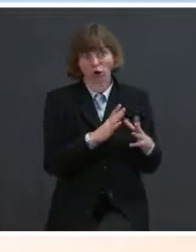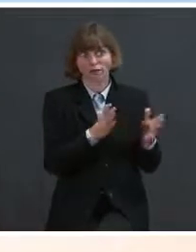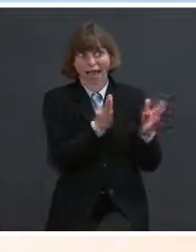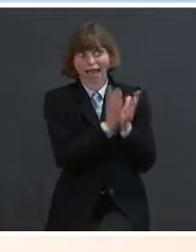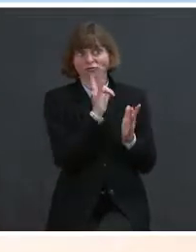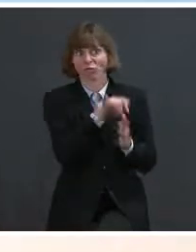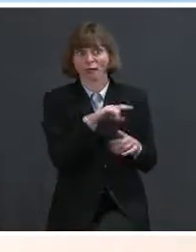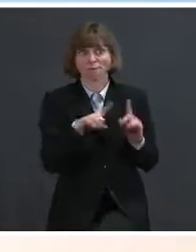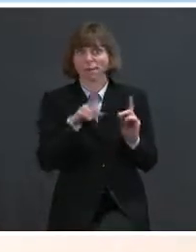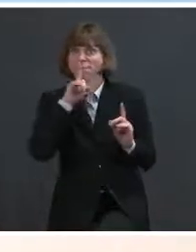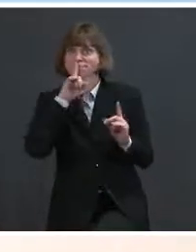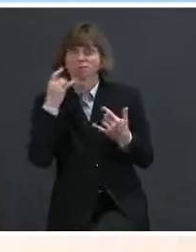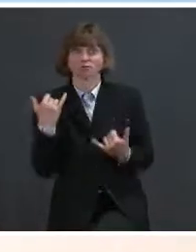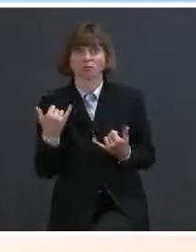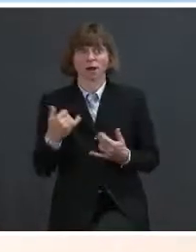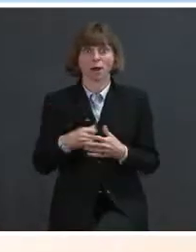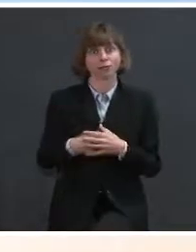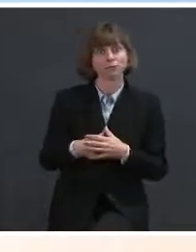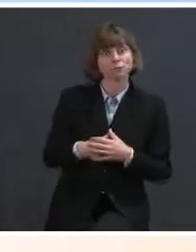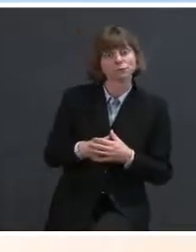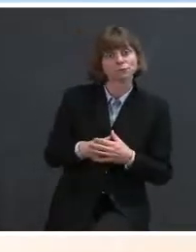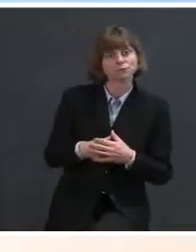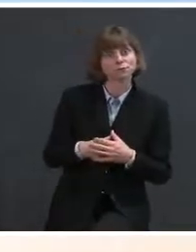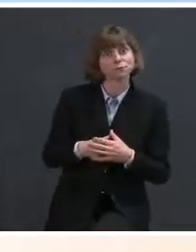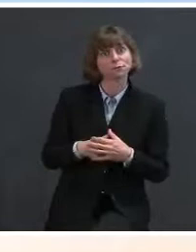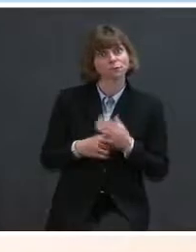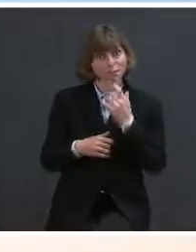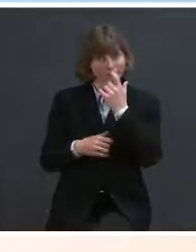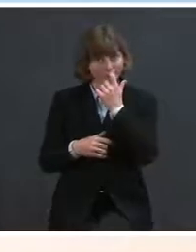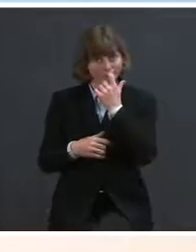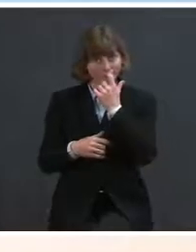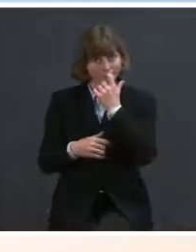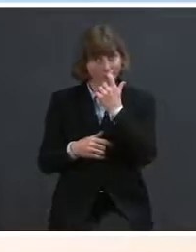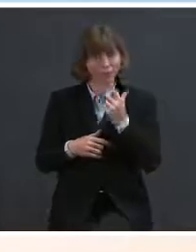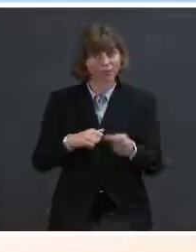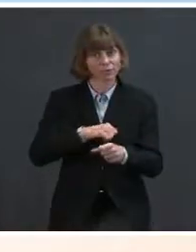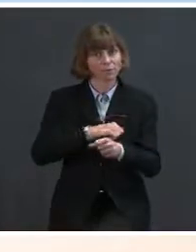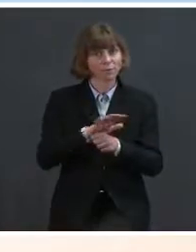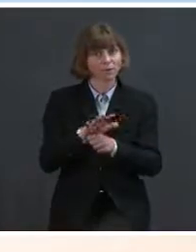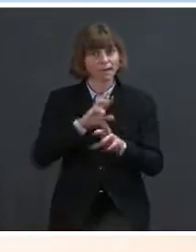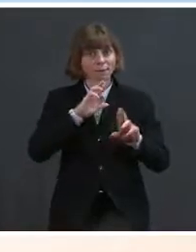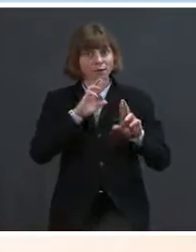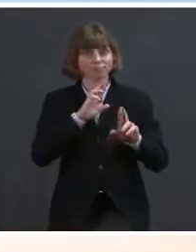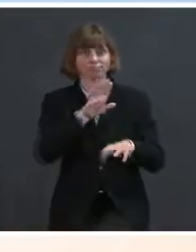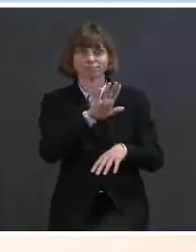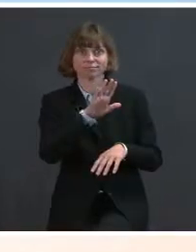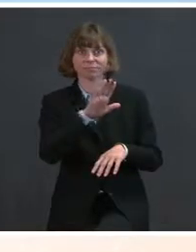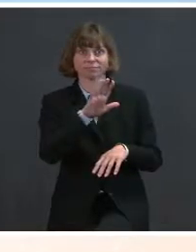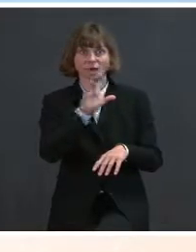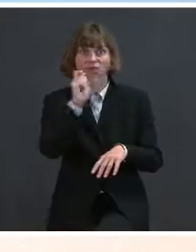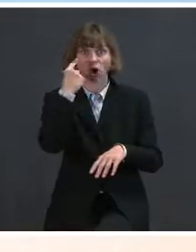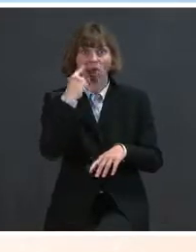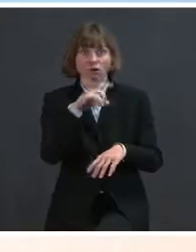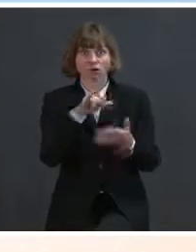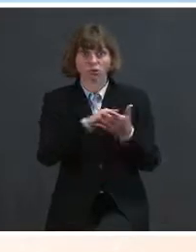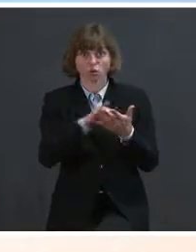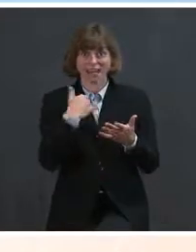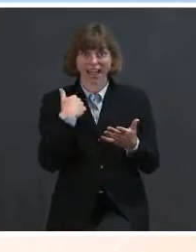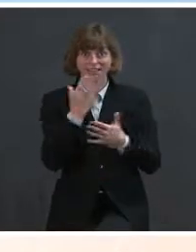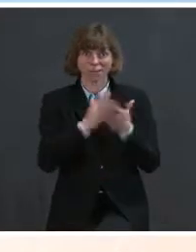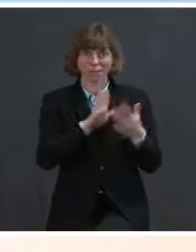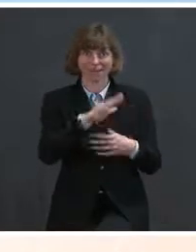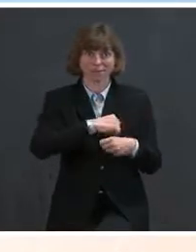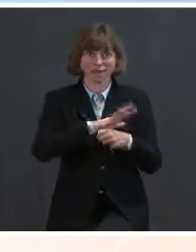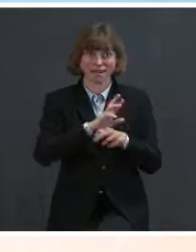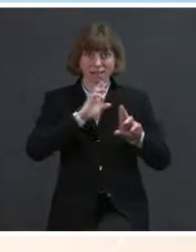light of the investigation, in light that he has had some of his pandemic response powers taken away, does the White House still have faith in Governor Cuomo